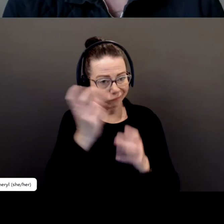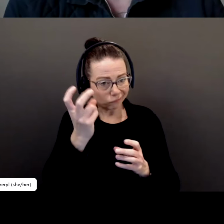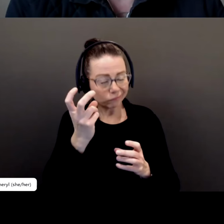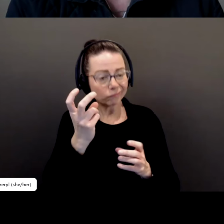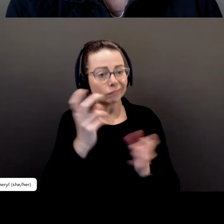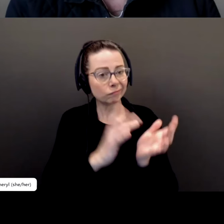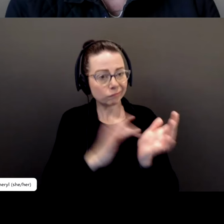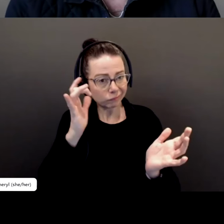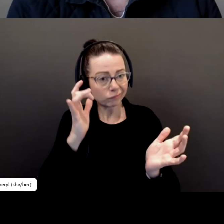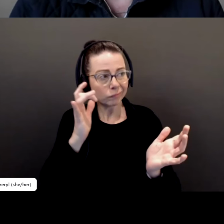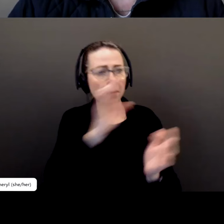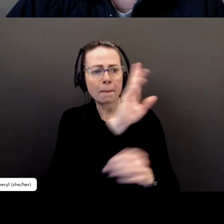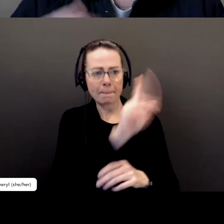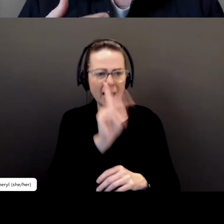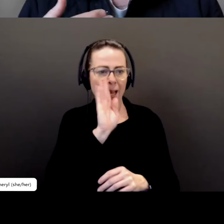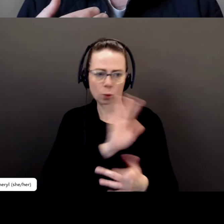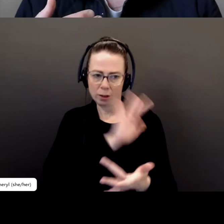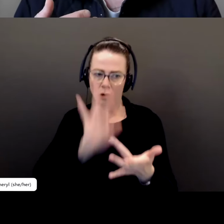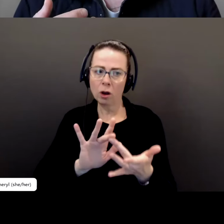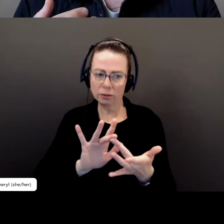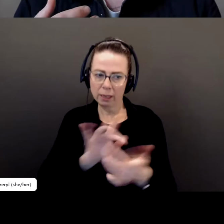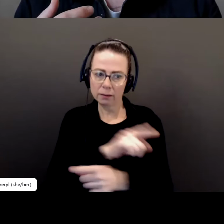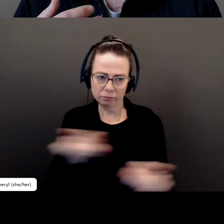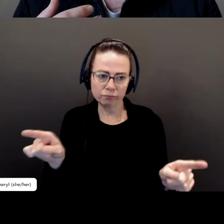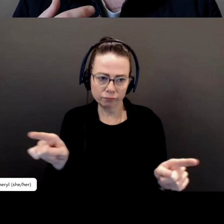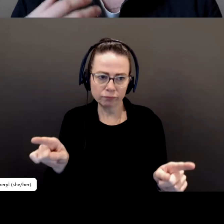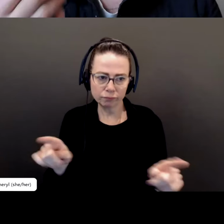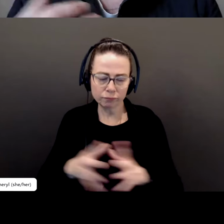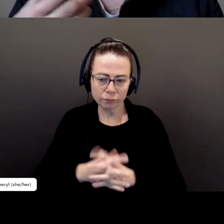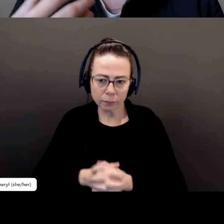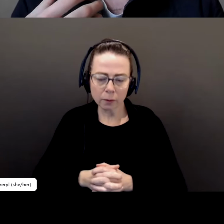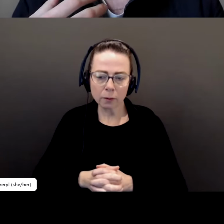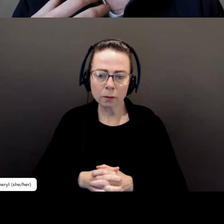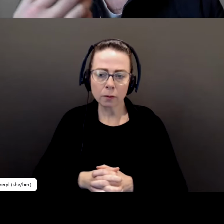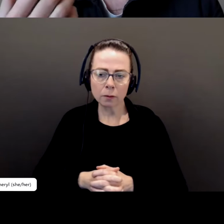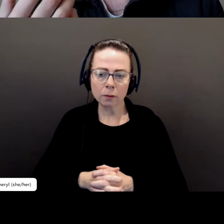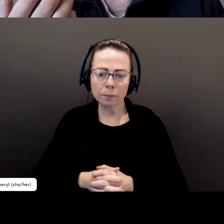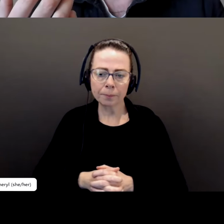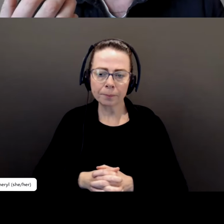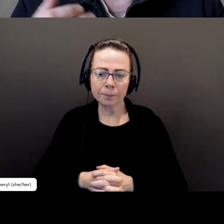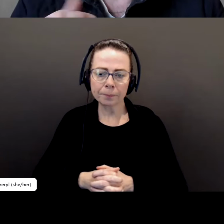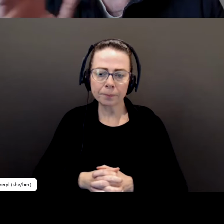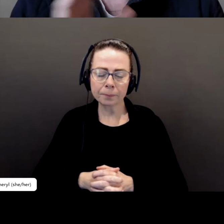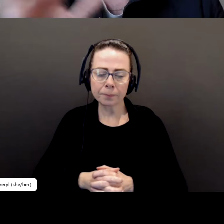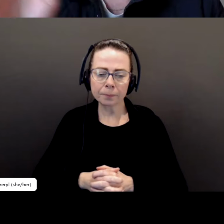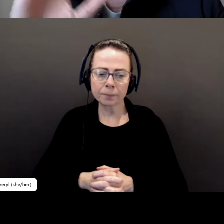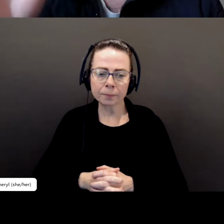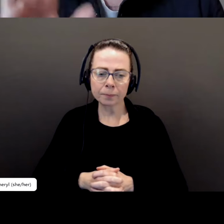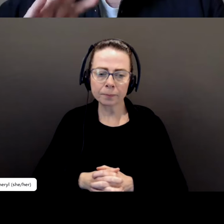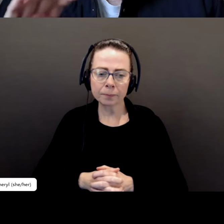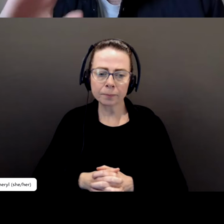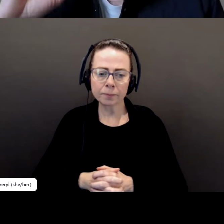because they have, like, I was, let's say, infiltrated so well, like they were